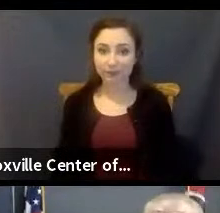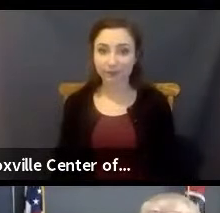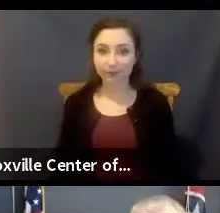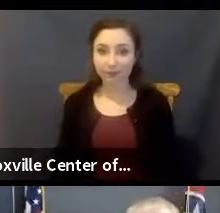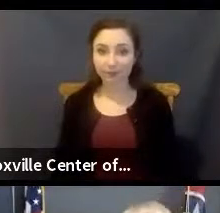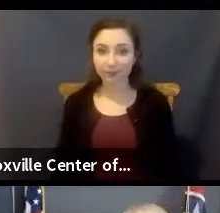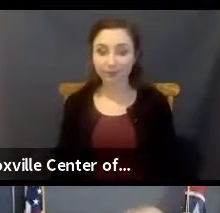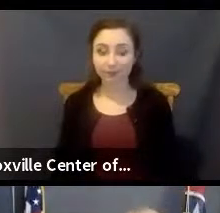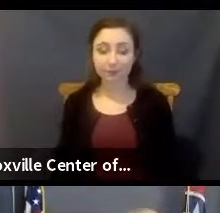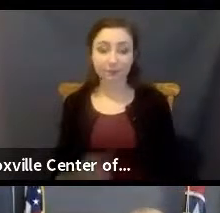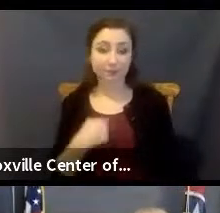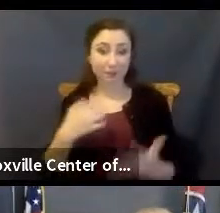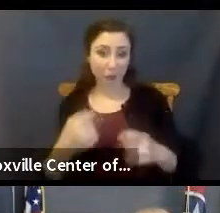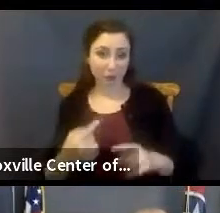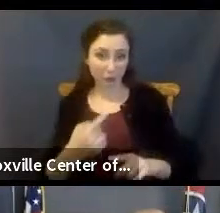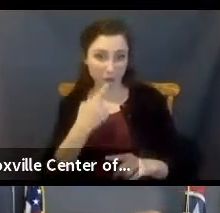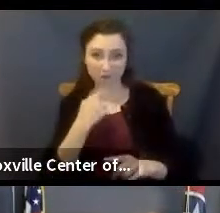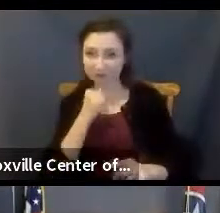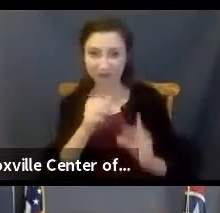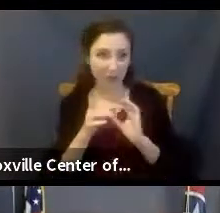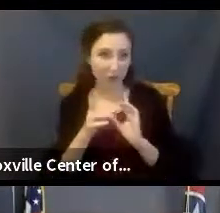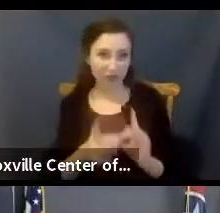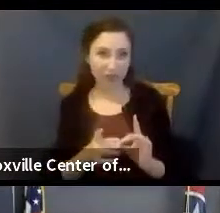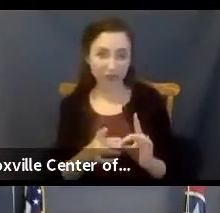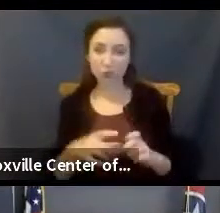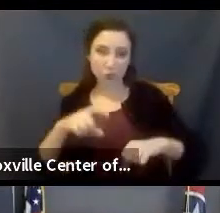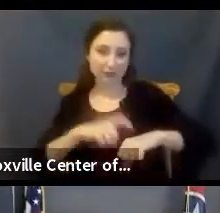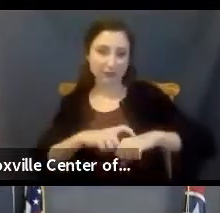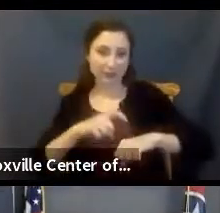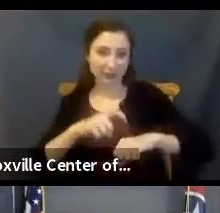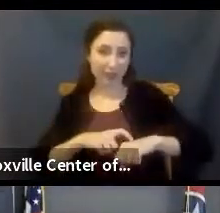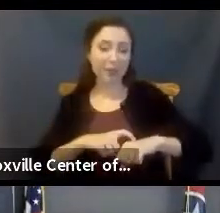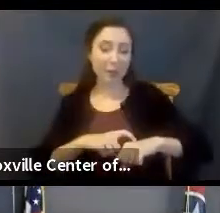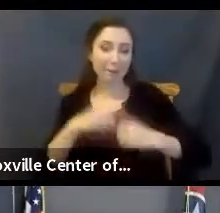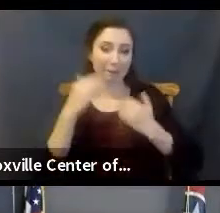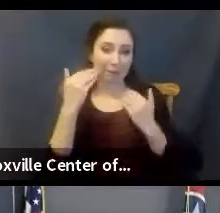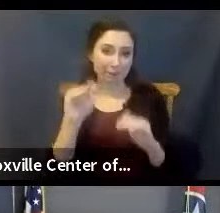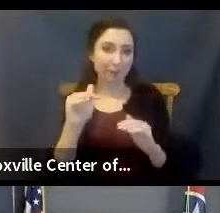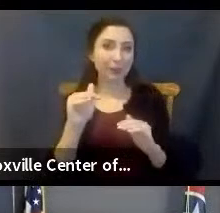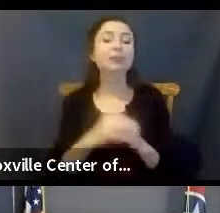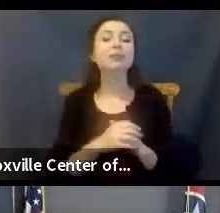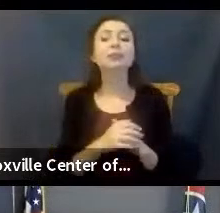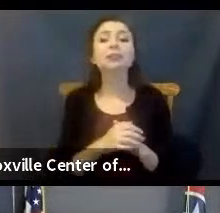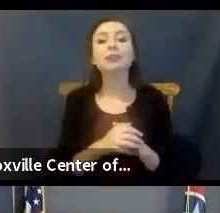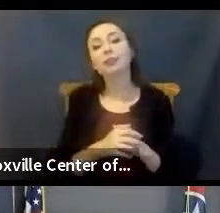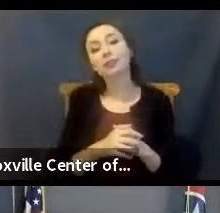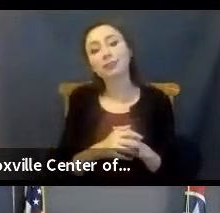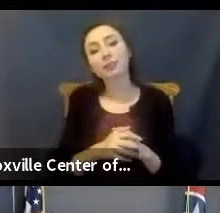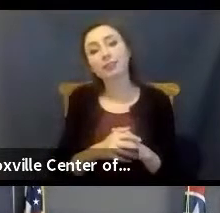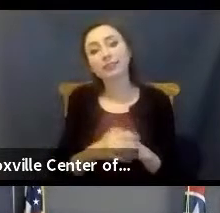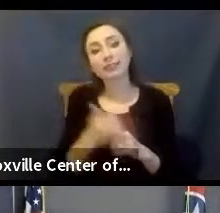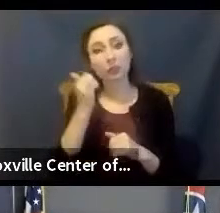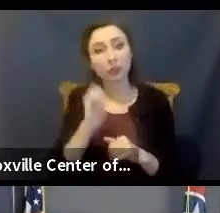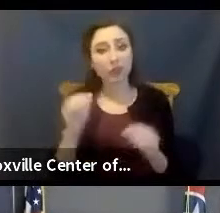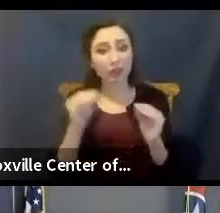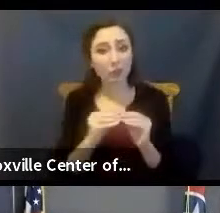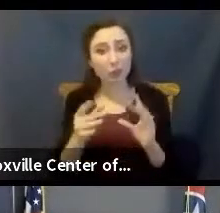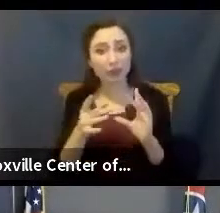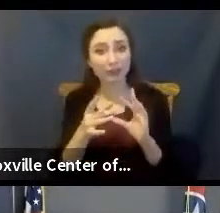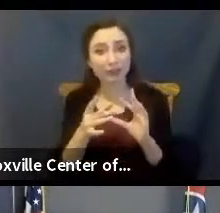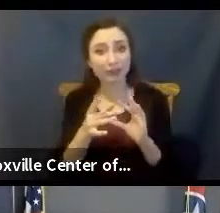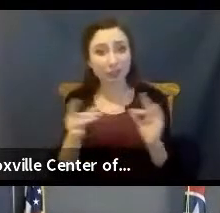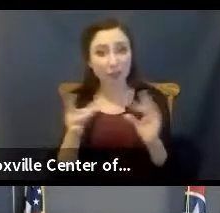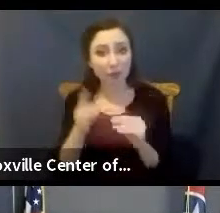What I have to say has nothing to do with the time cutoff. So if there are any other comments on 10